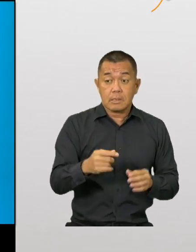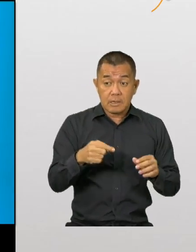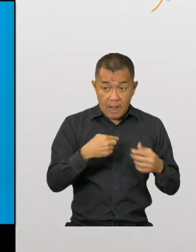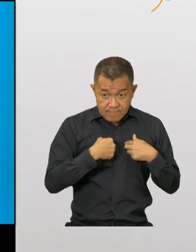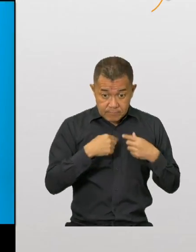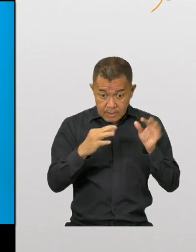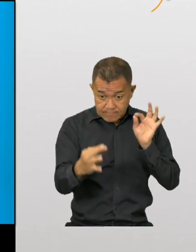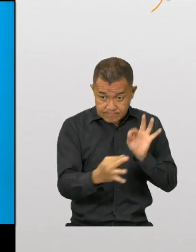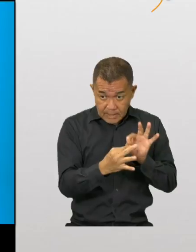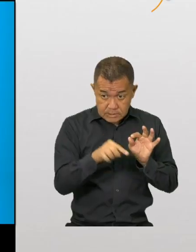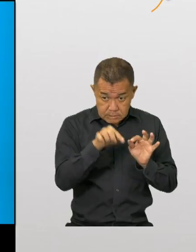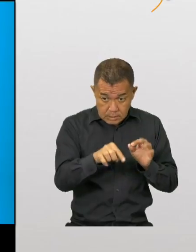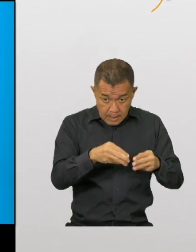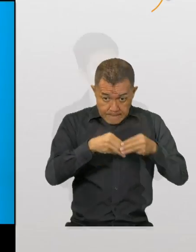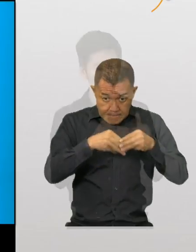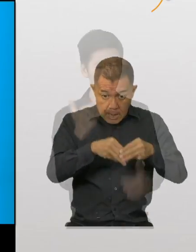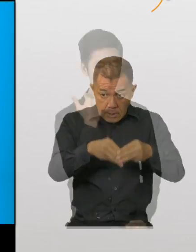maintenance costs would be very high.